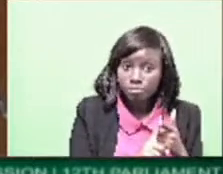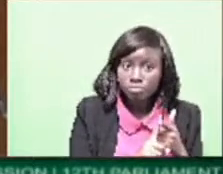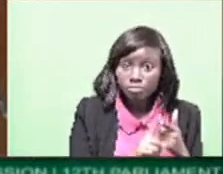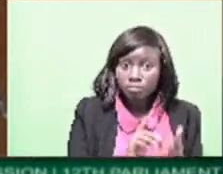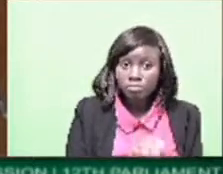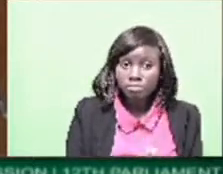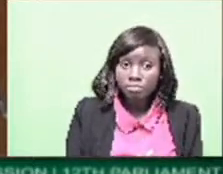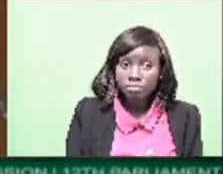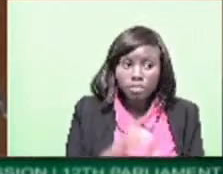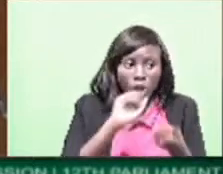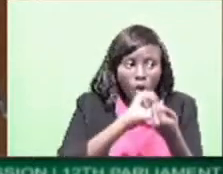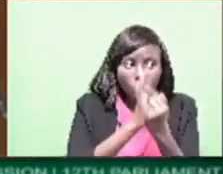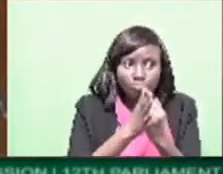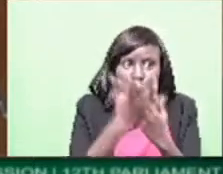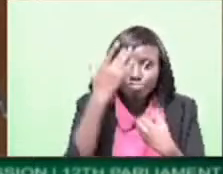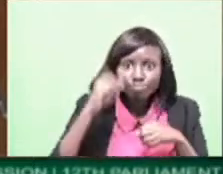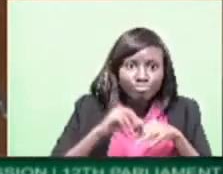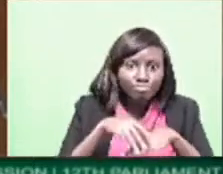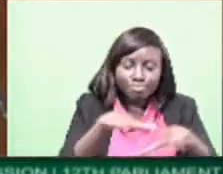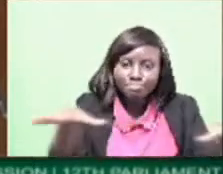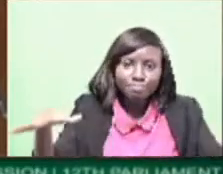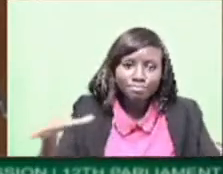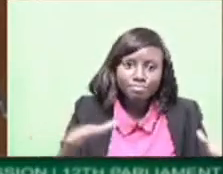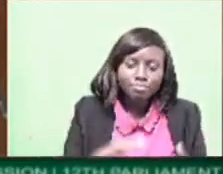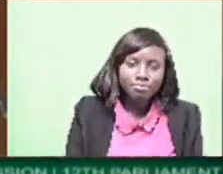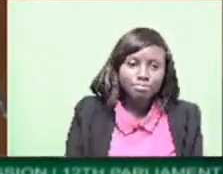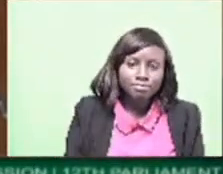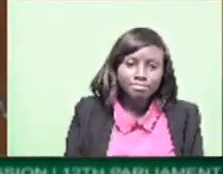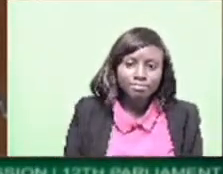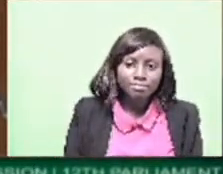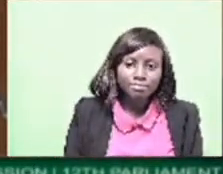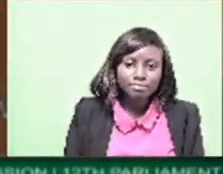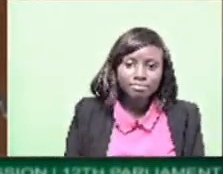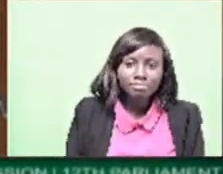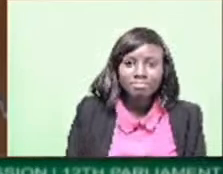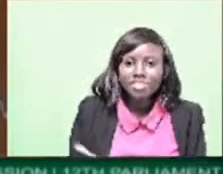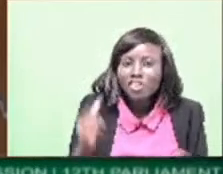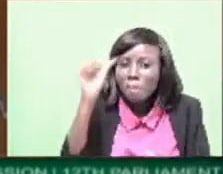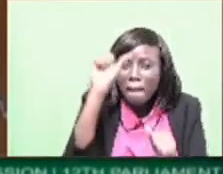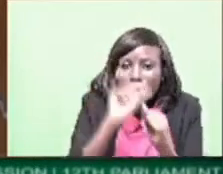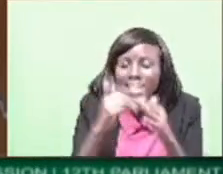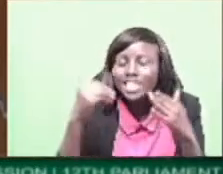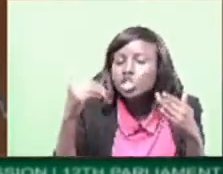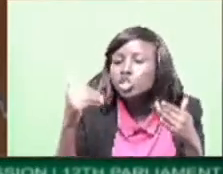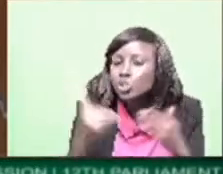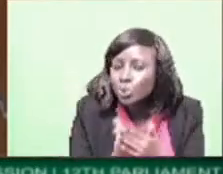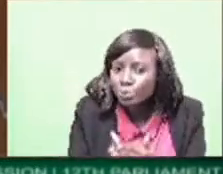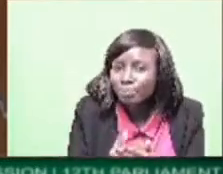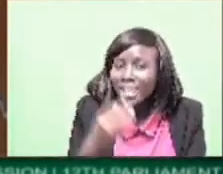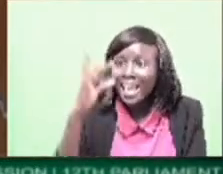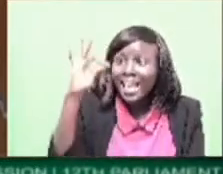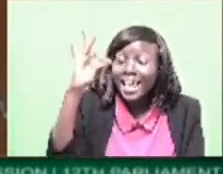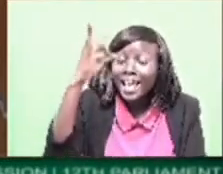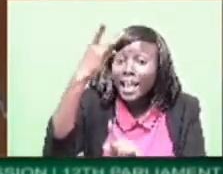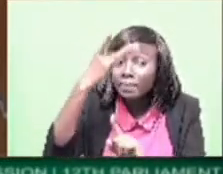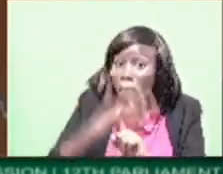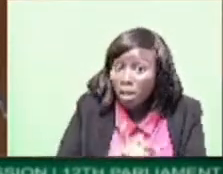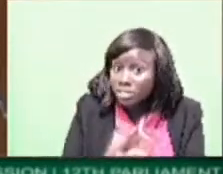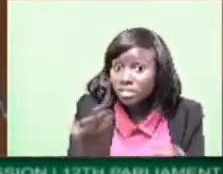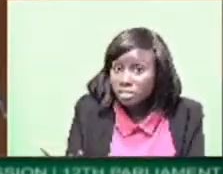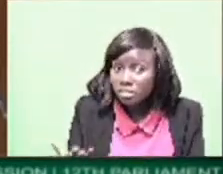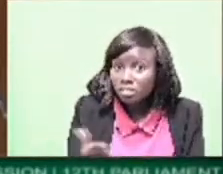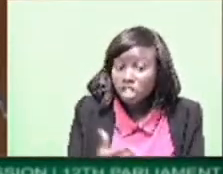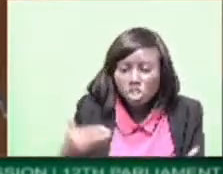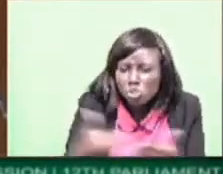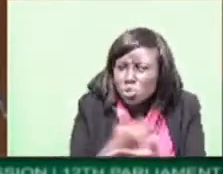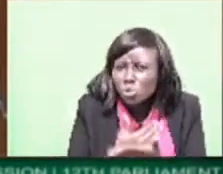this pandemic, this virus, is only 8 months old. So I've sat here and I've heard persons say that this was